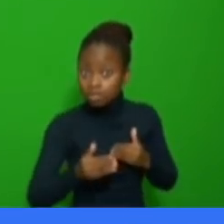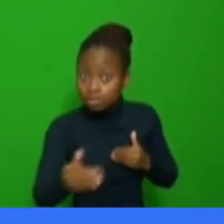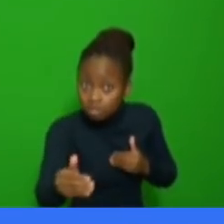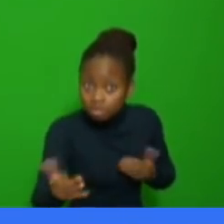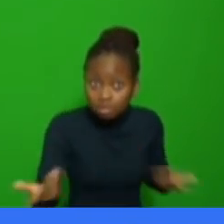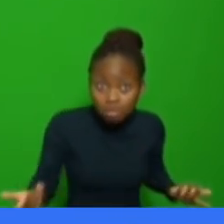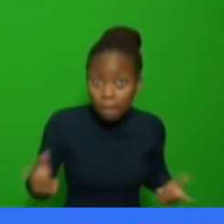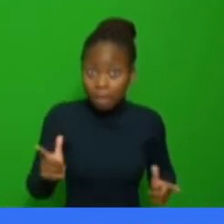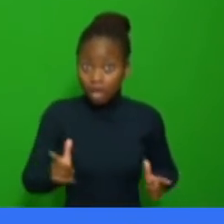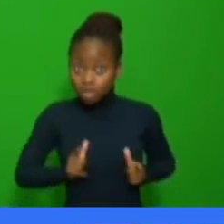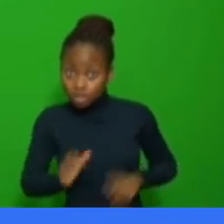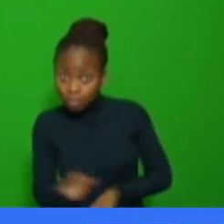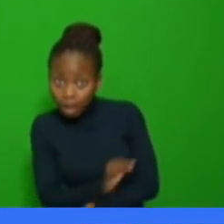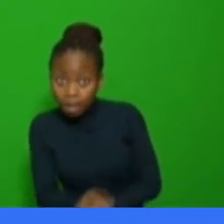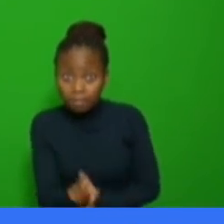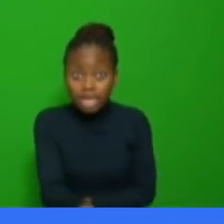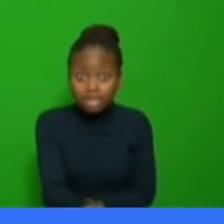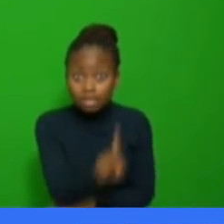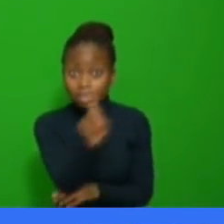Okay.